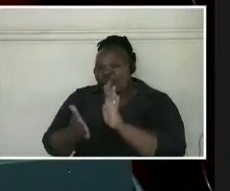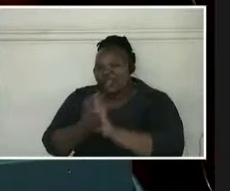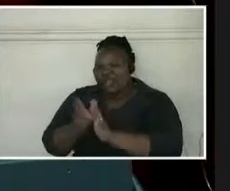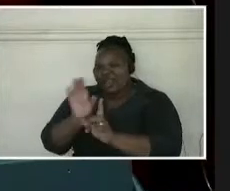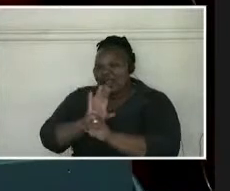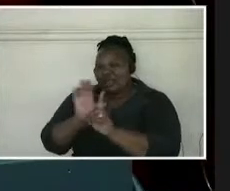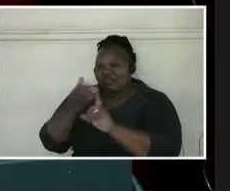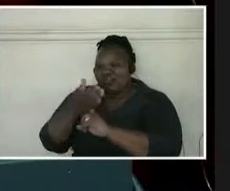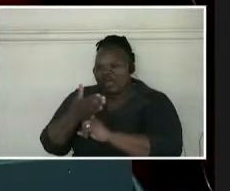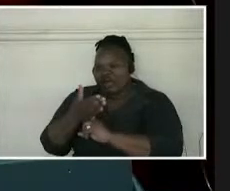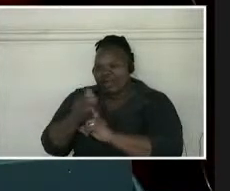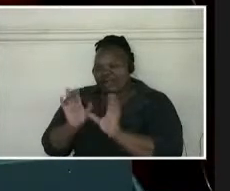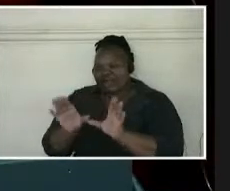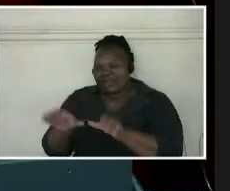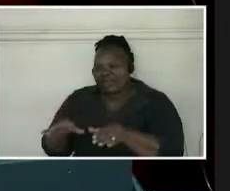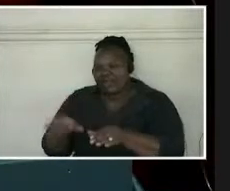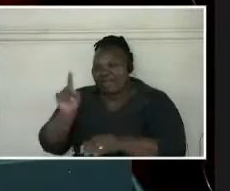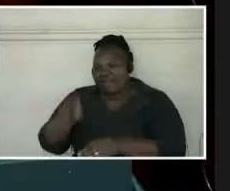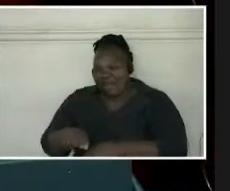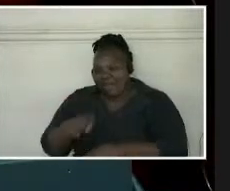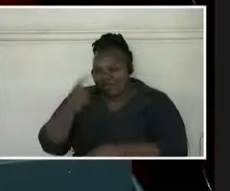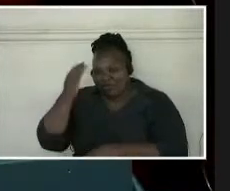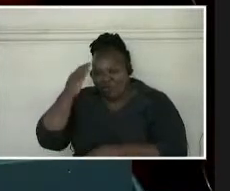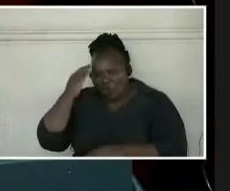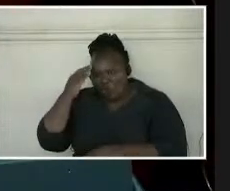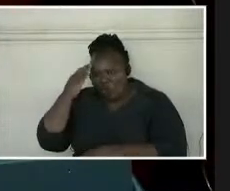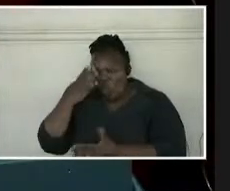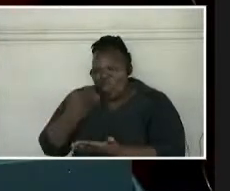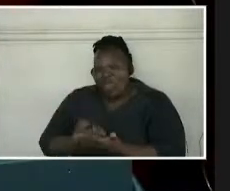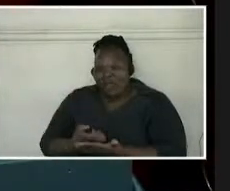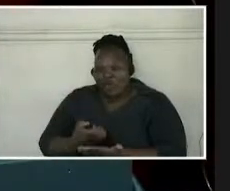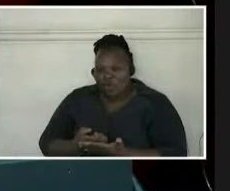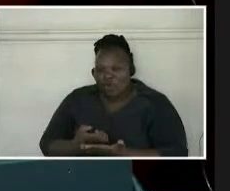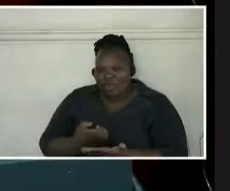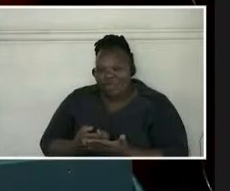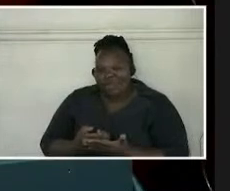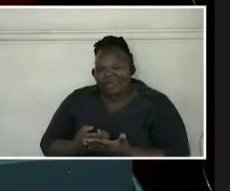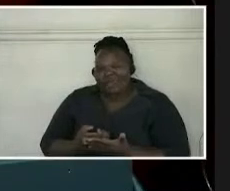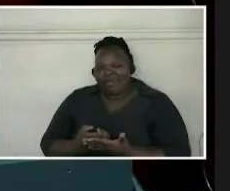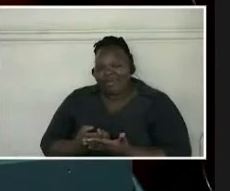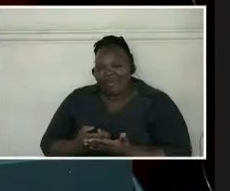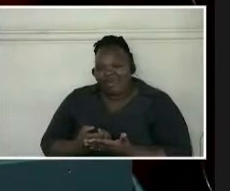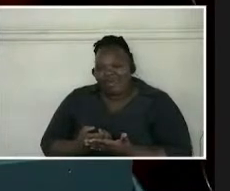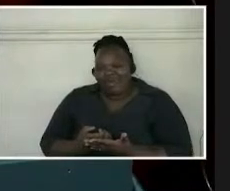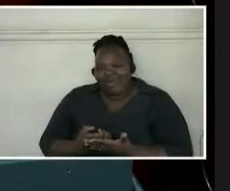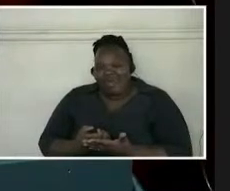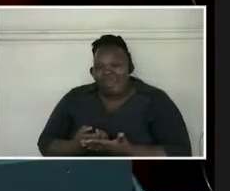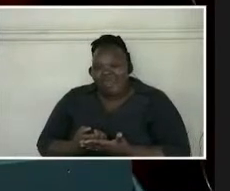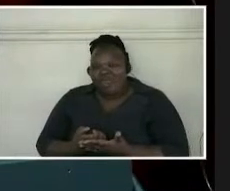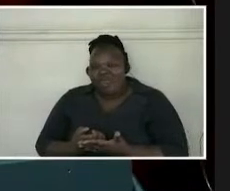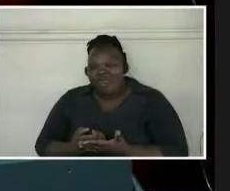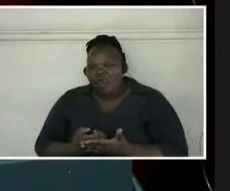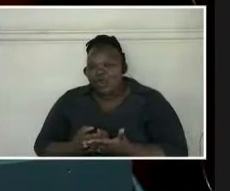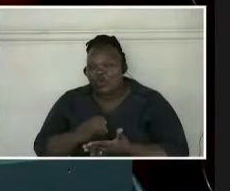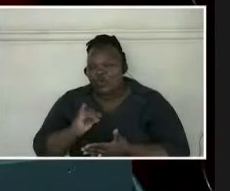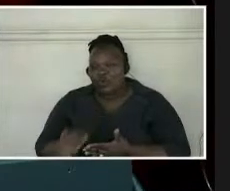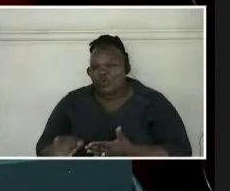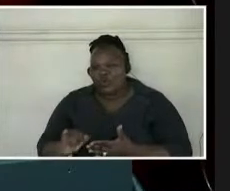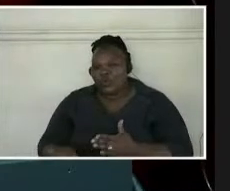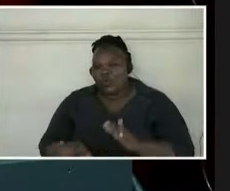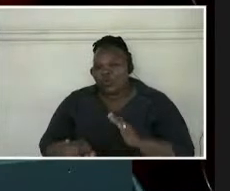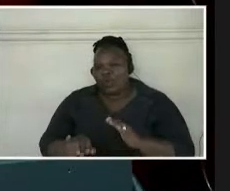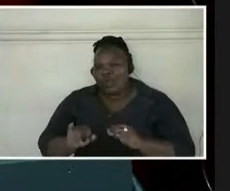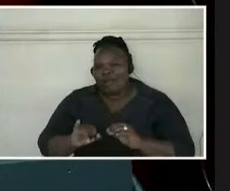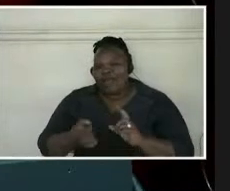sector we need to be mindful that our economy has been reeling from the negative impact that